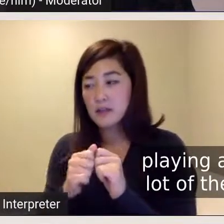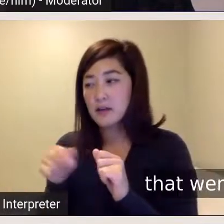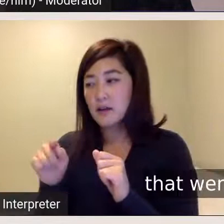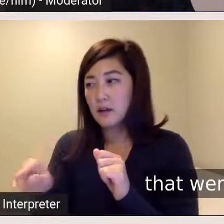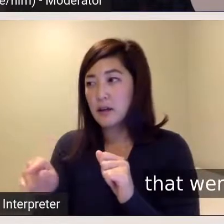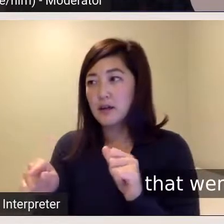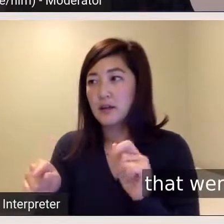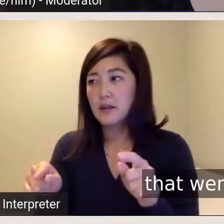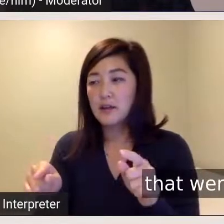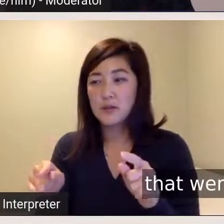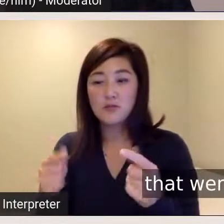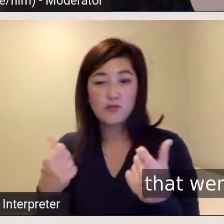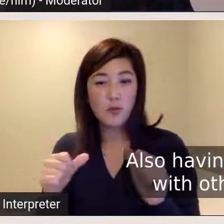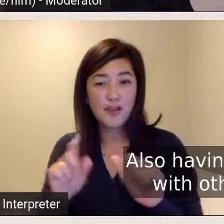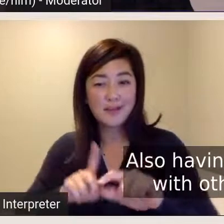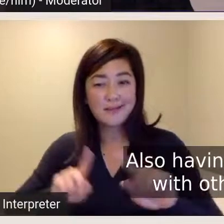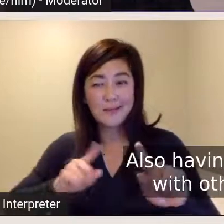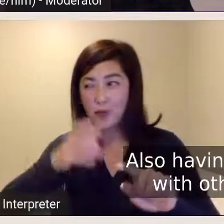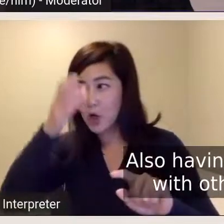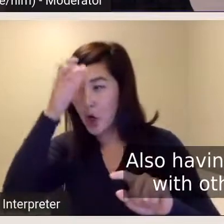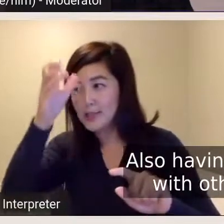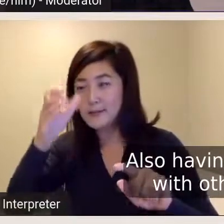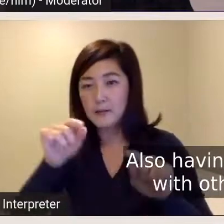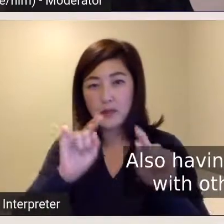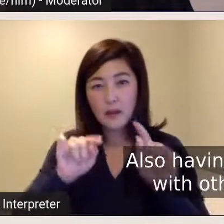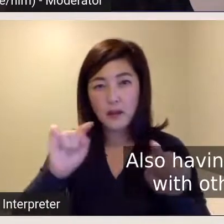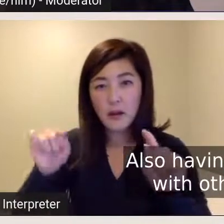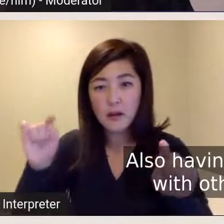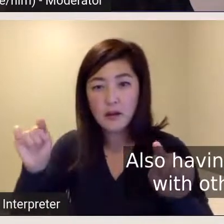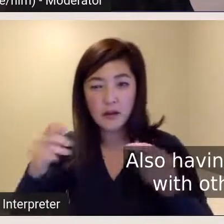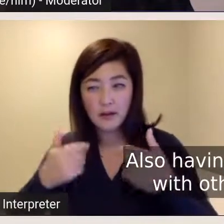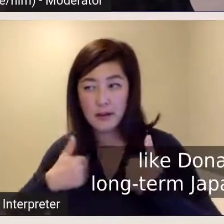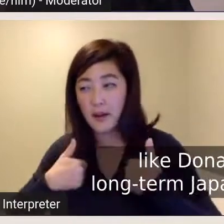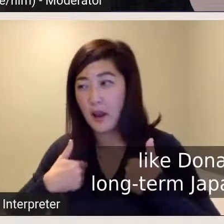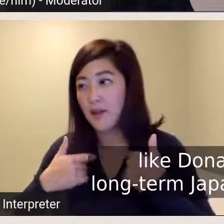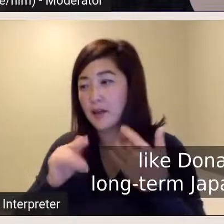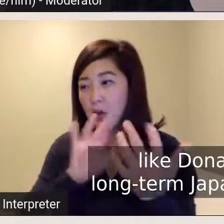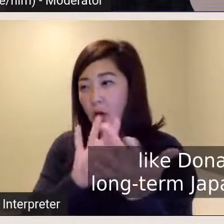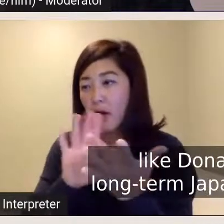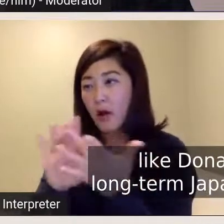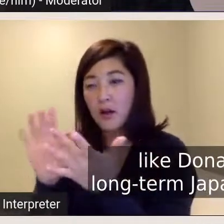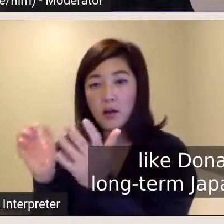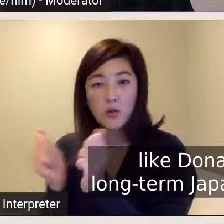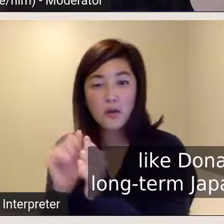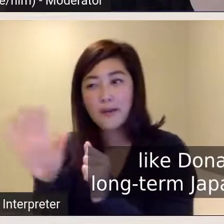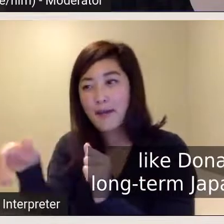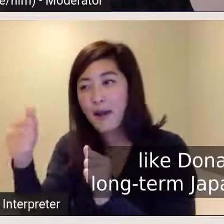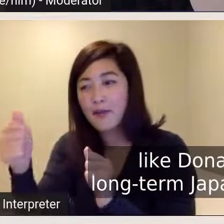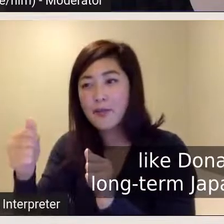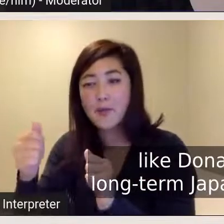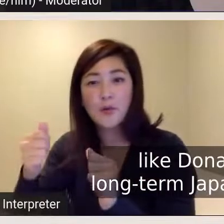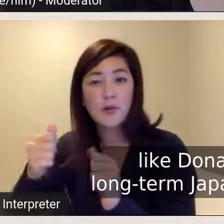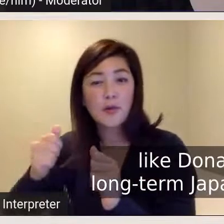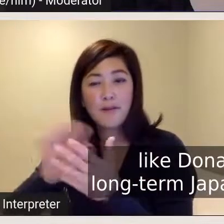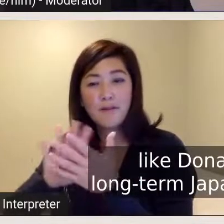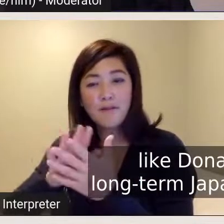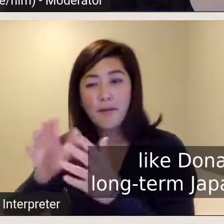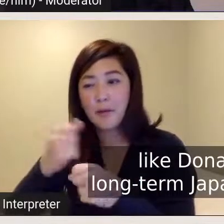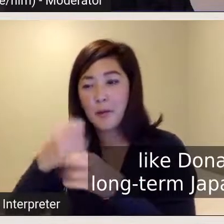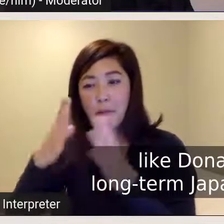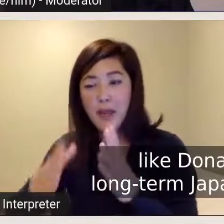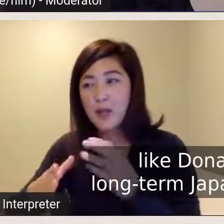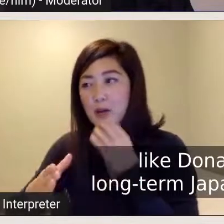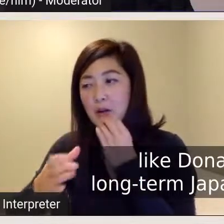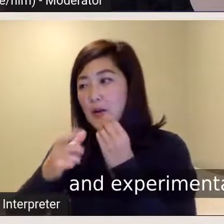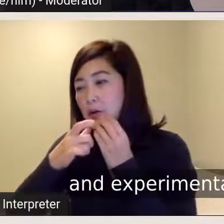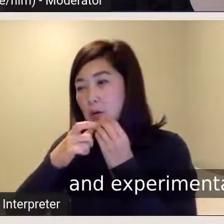concepts that were originated, also having relationships with other pioneers like Donald Ritchie, the long-term